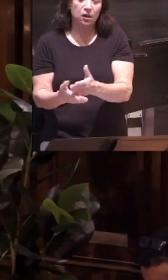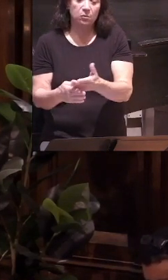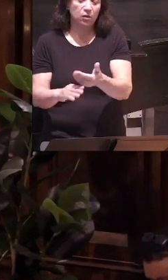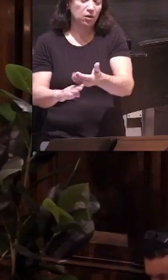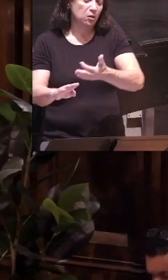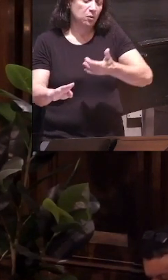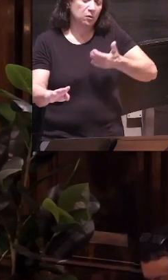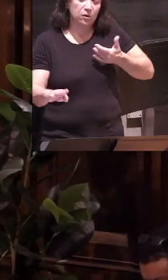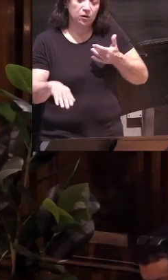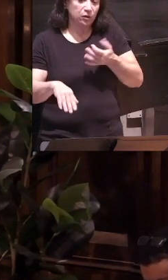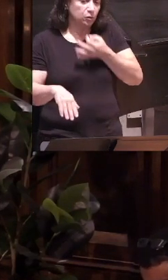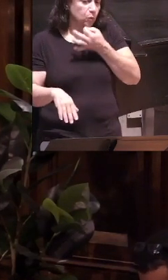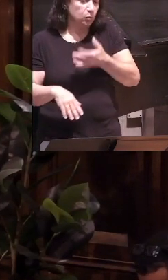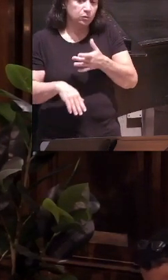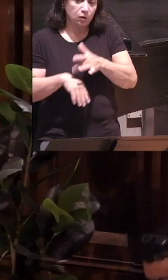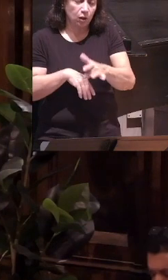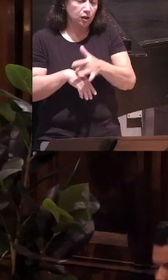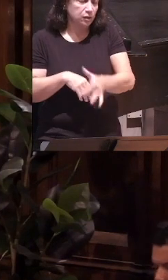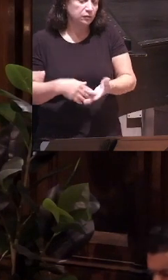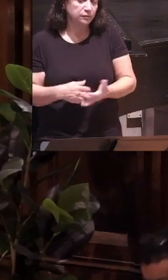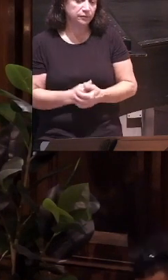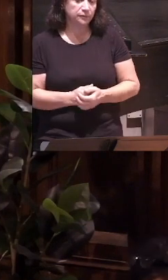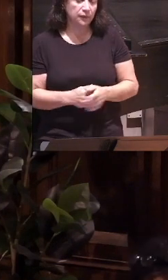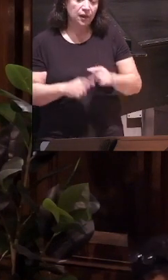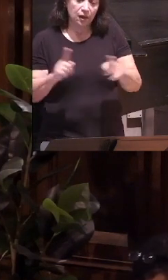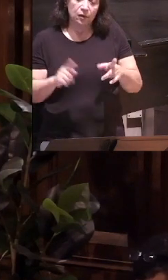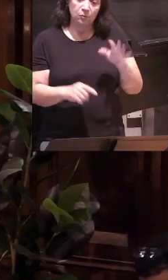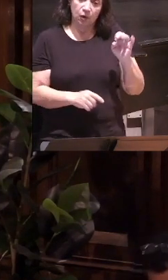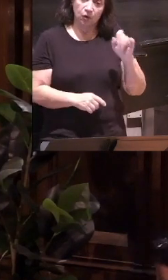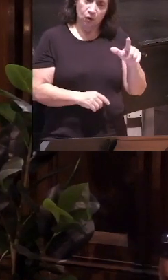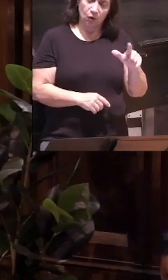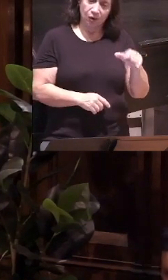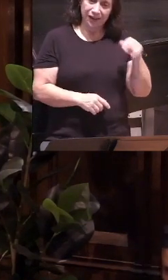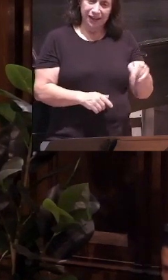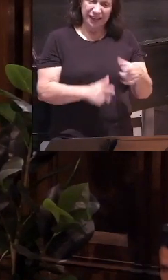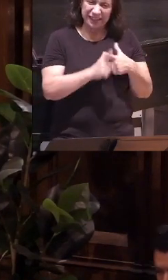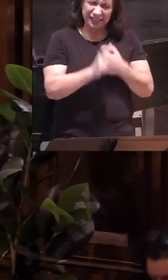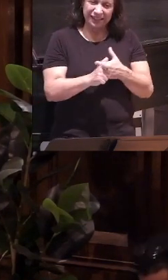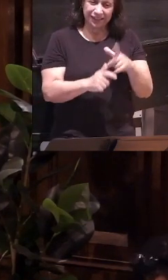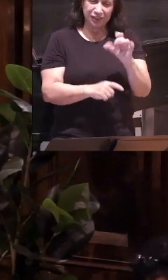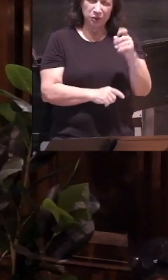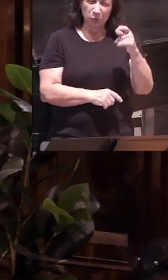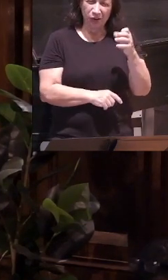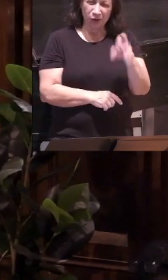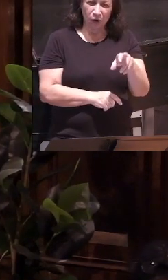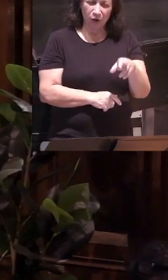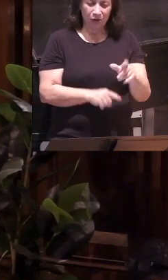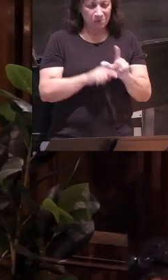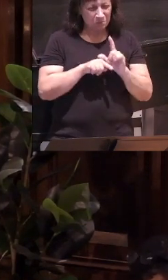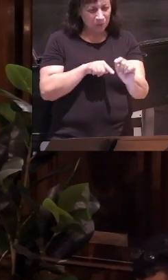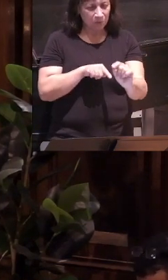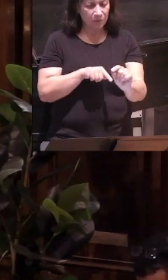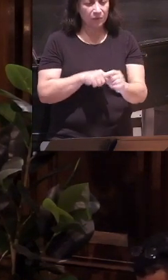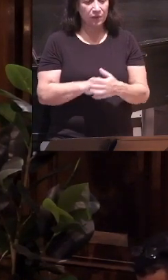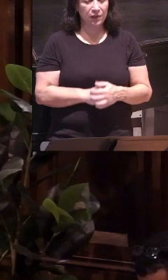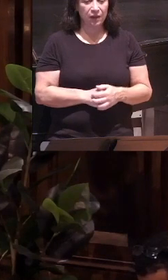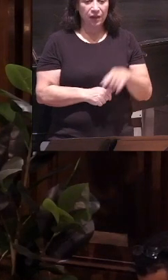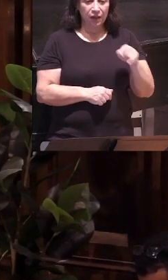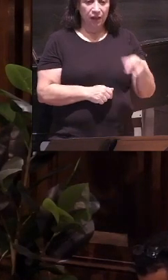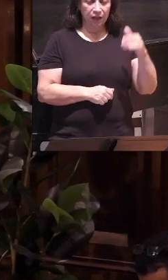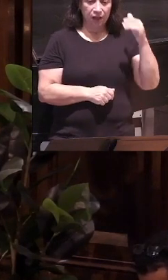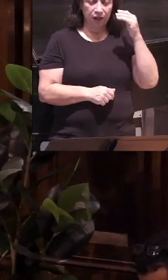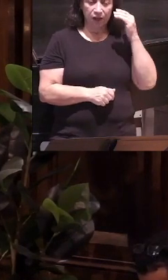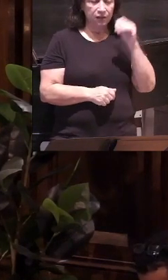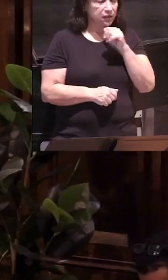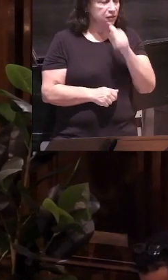way, way too soon. But Earl was a sprinter. Earl was a sprinter. Earl didn't do